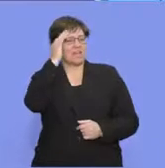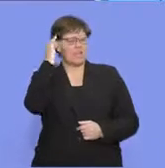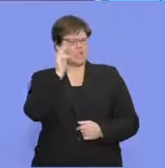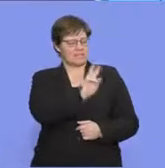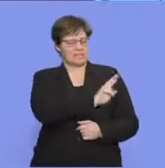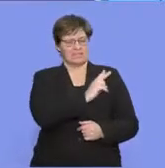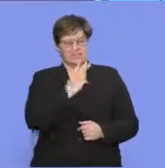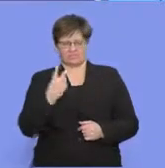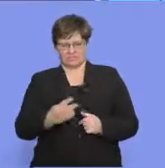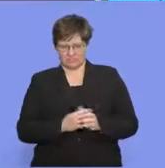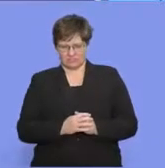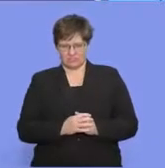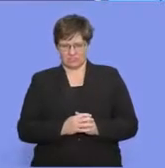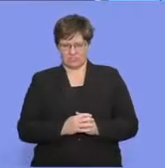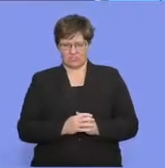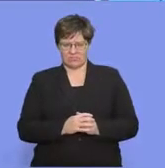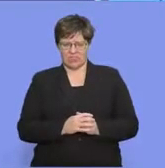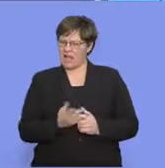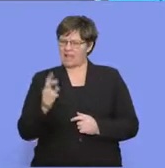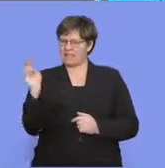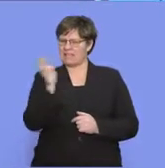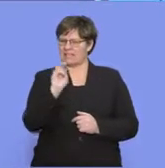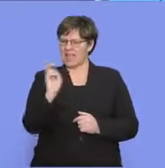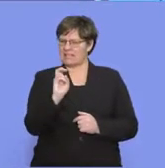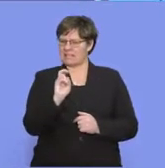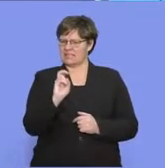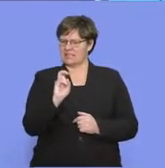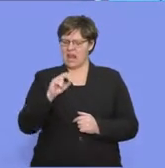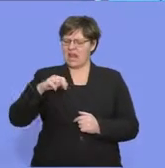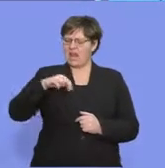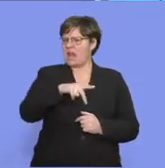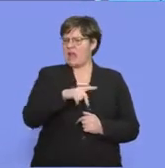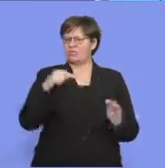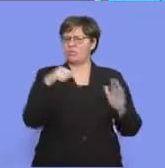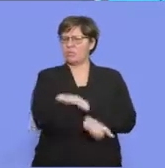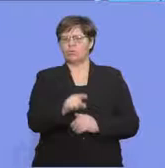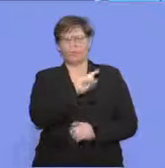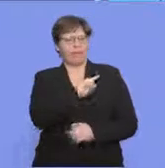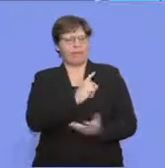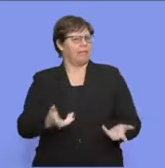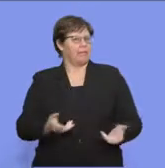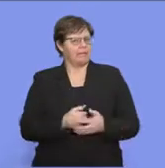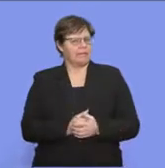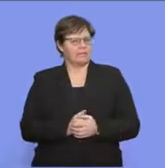wondered how snakes lost their legs? So let's have a look and see if we can find out why.